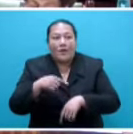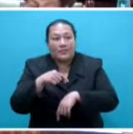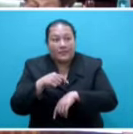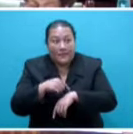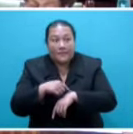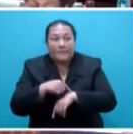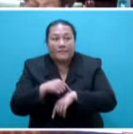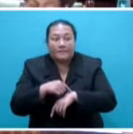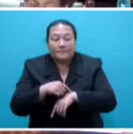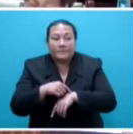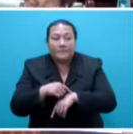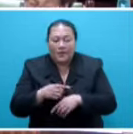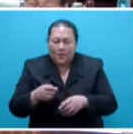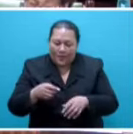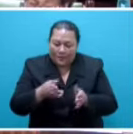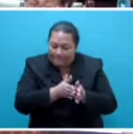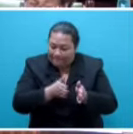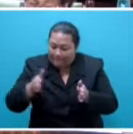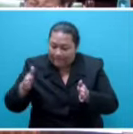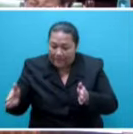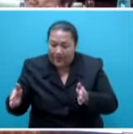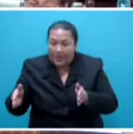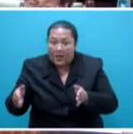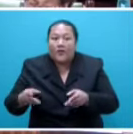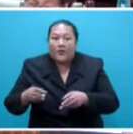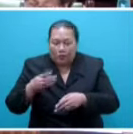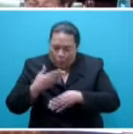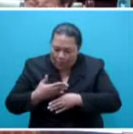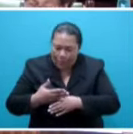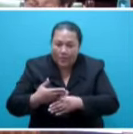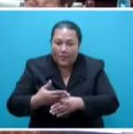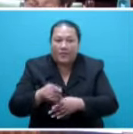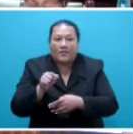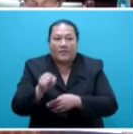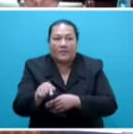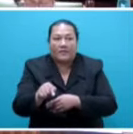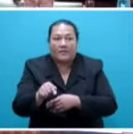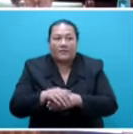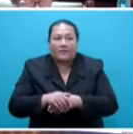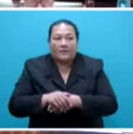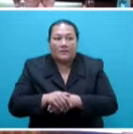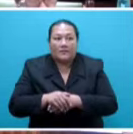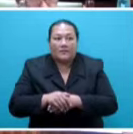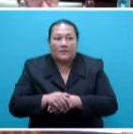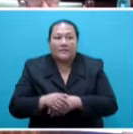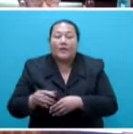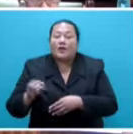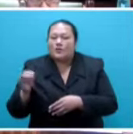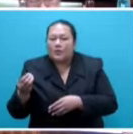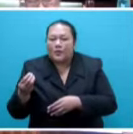bills that come before us and the emergency ones that government may bring in